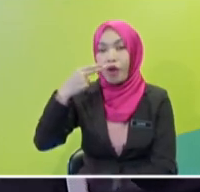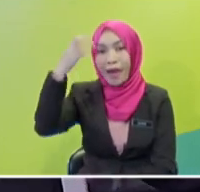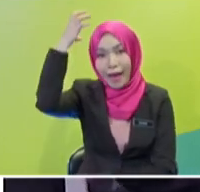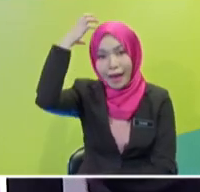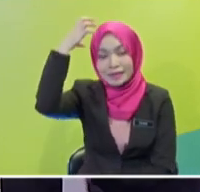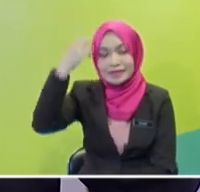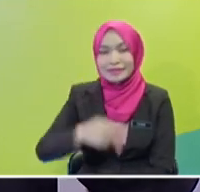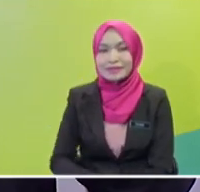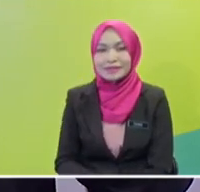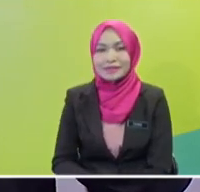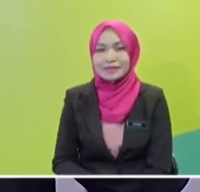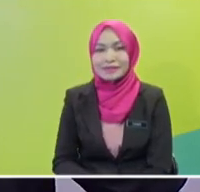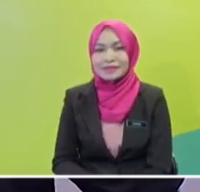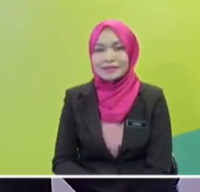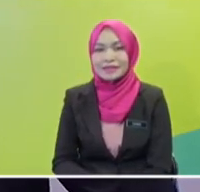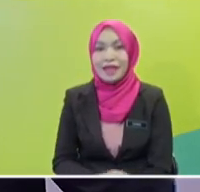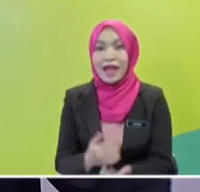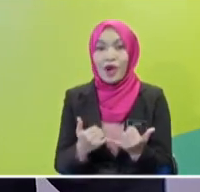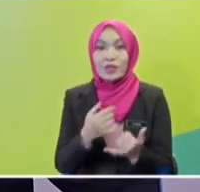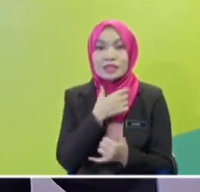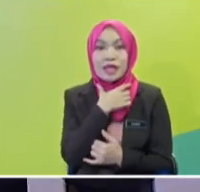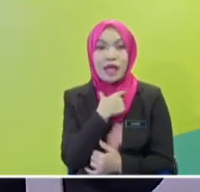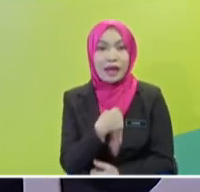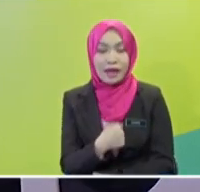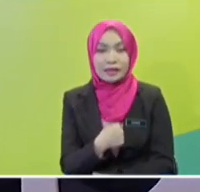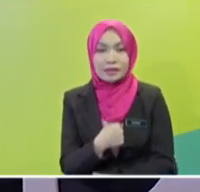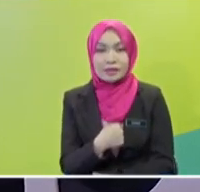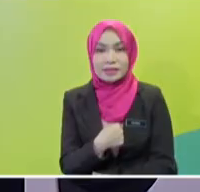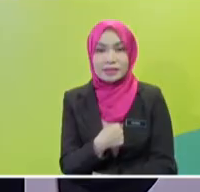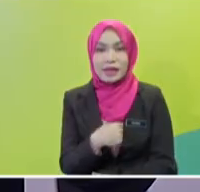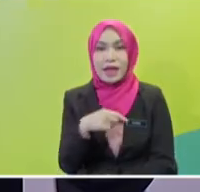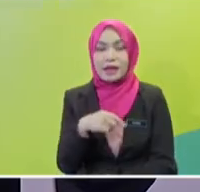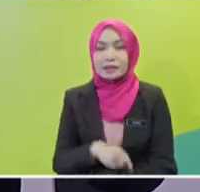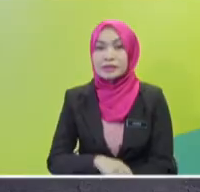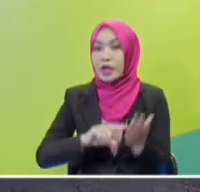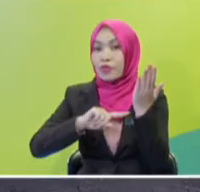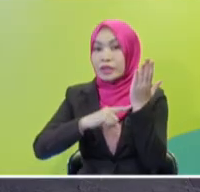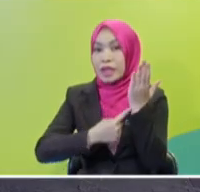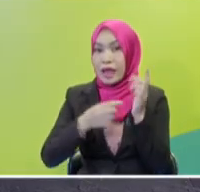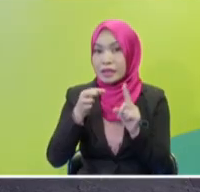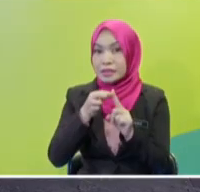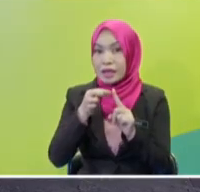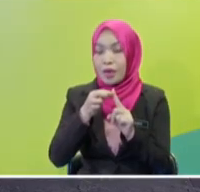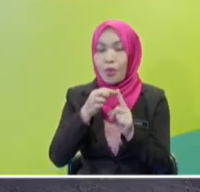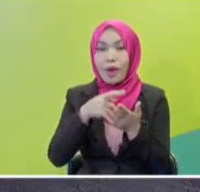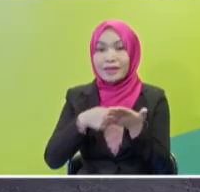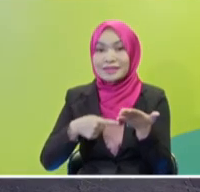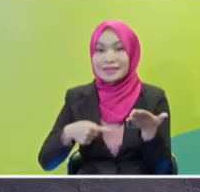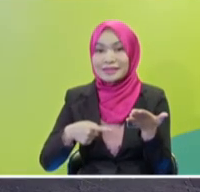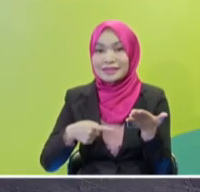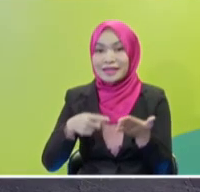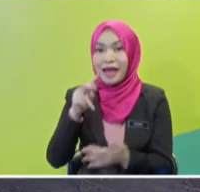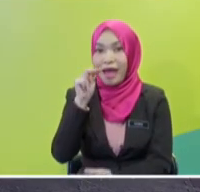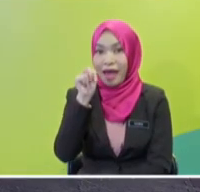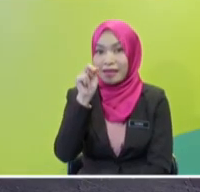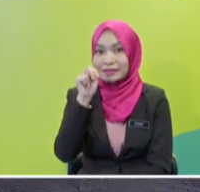I have with me a necklace. Necklace. Necklace. Yeah. Same as the one that I'm wearing. I'm